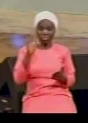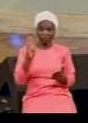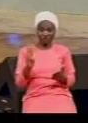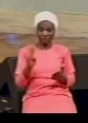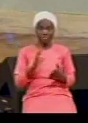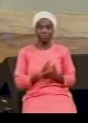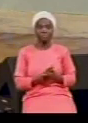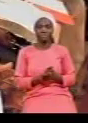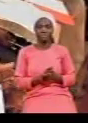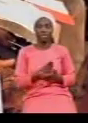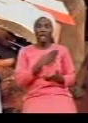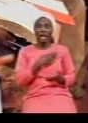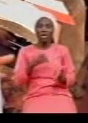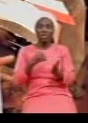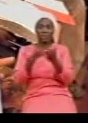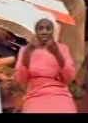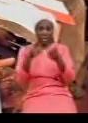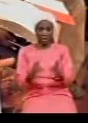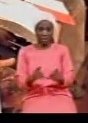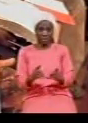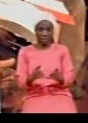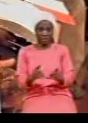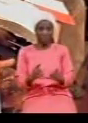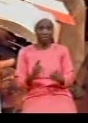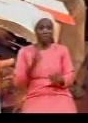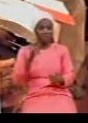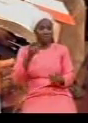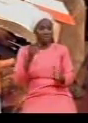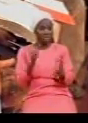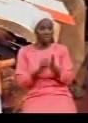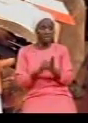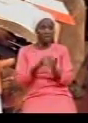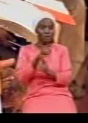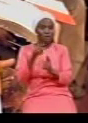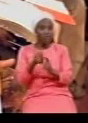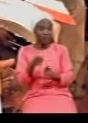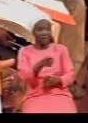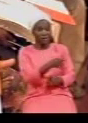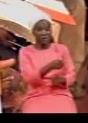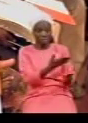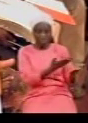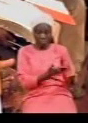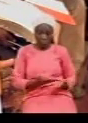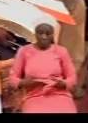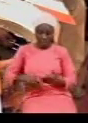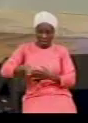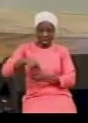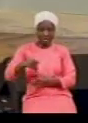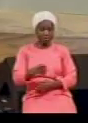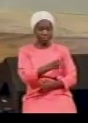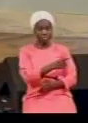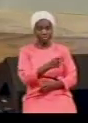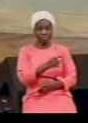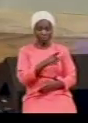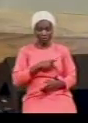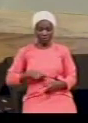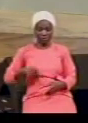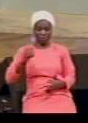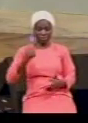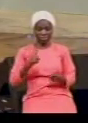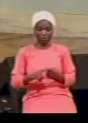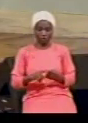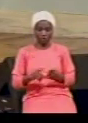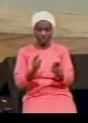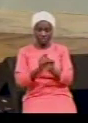Verse 24, and it came to pass, when they brought out those kings unto Joshua,